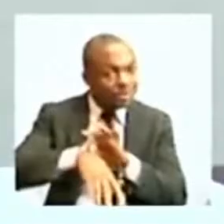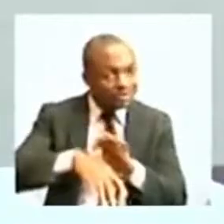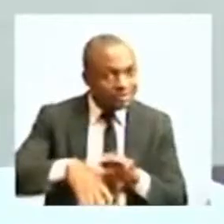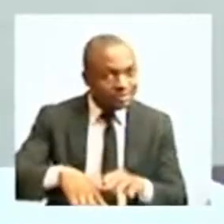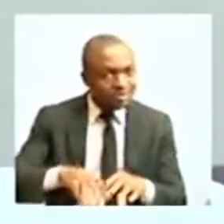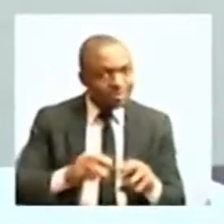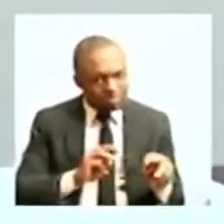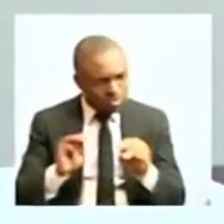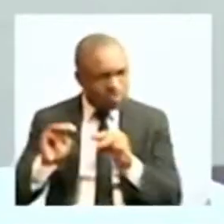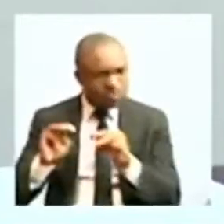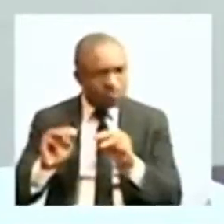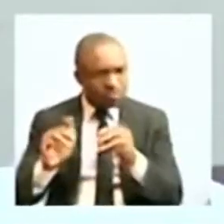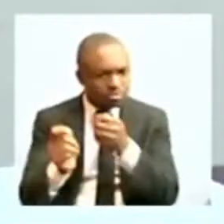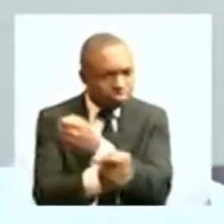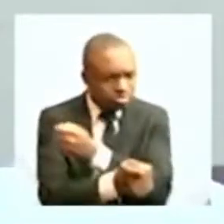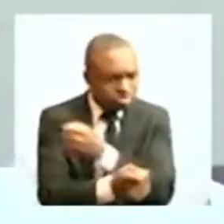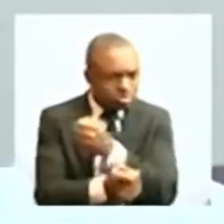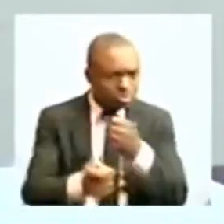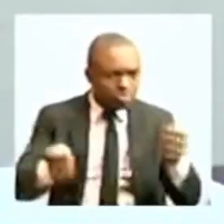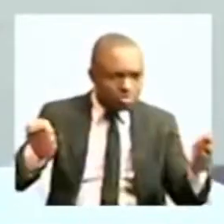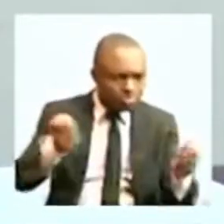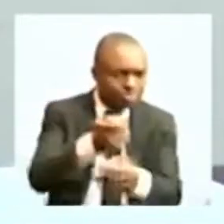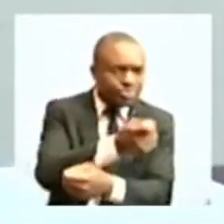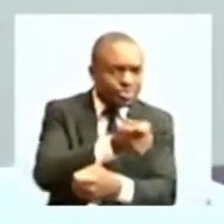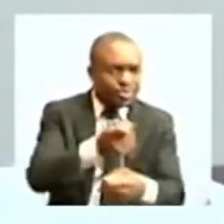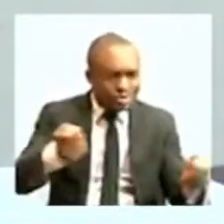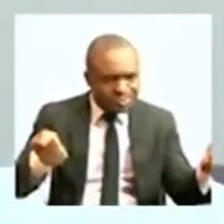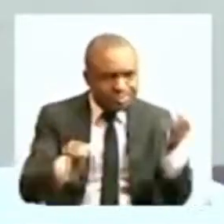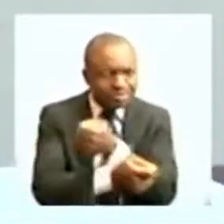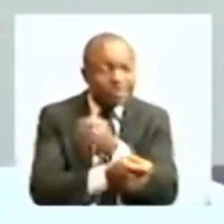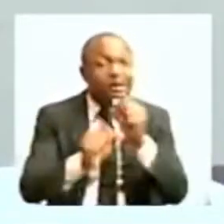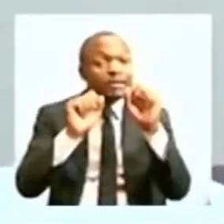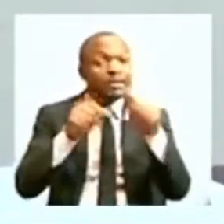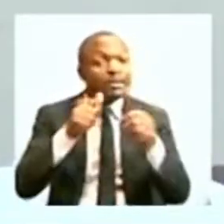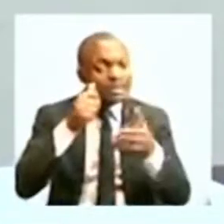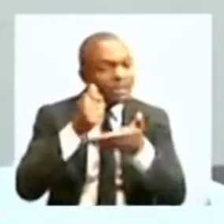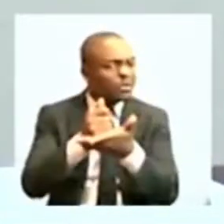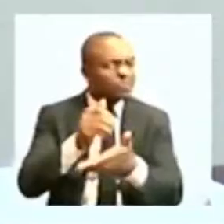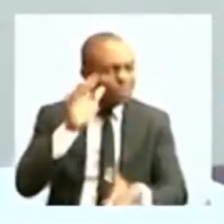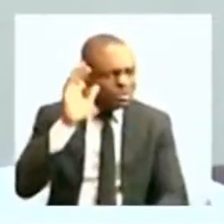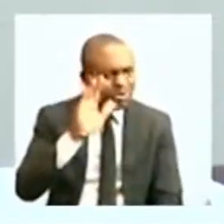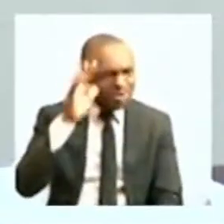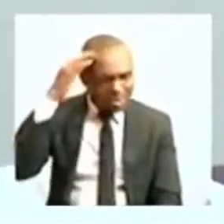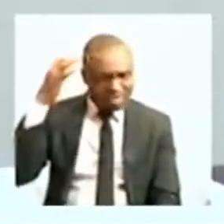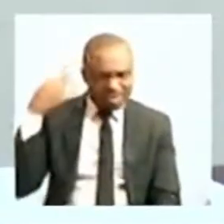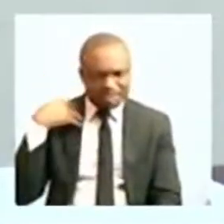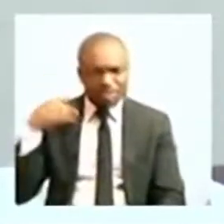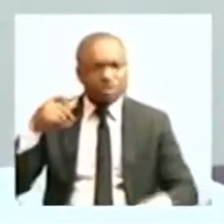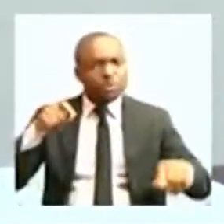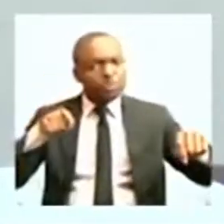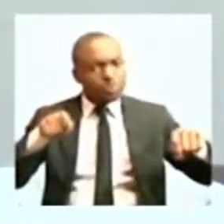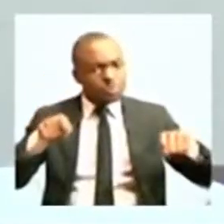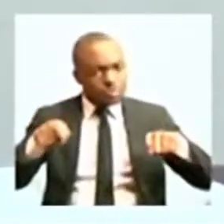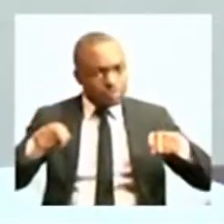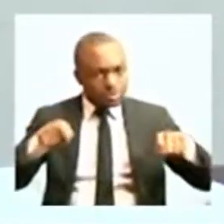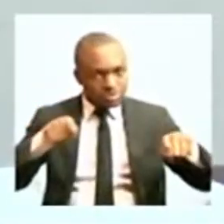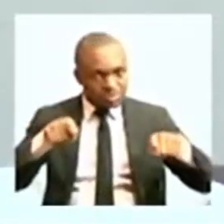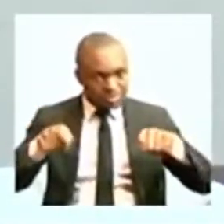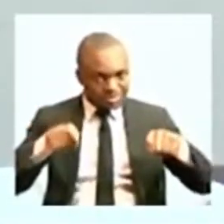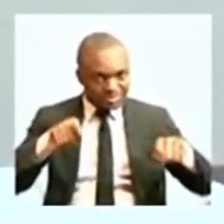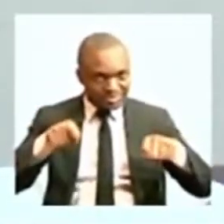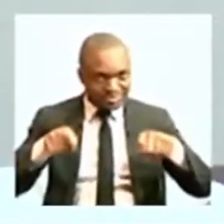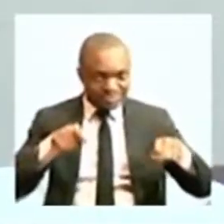Move them around so that they can help your office to supervise and